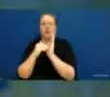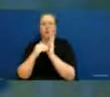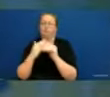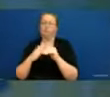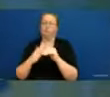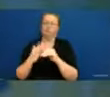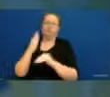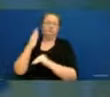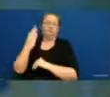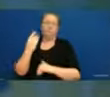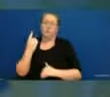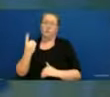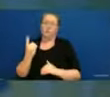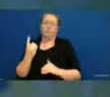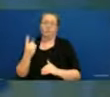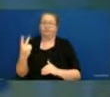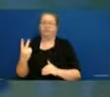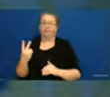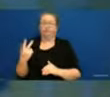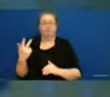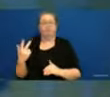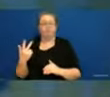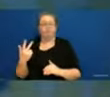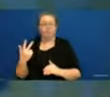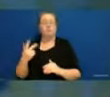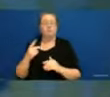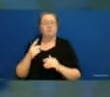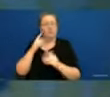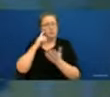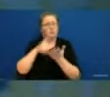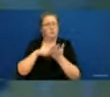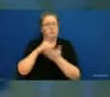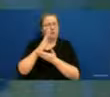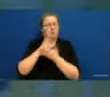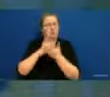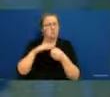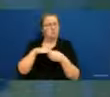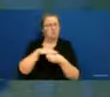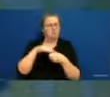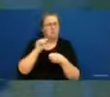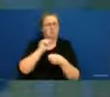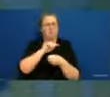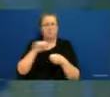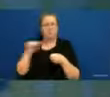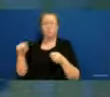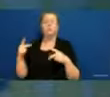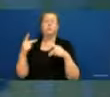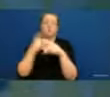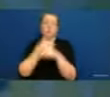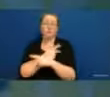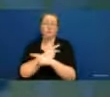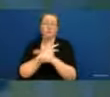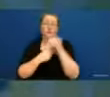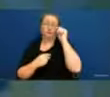in the virus in our communities, particularly in some parts of the province. And this